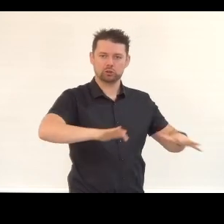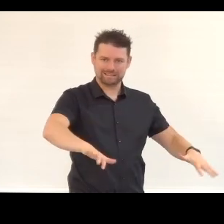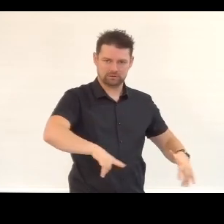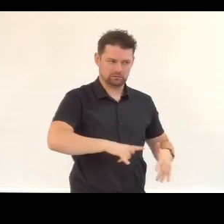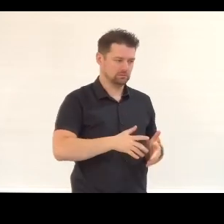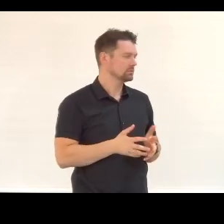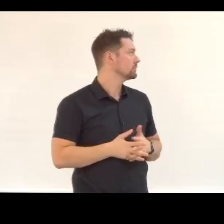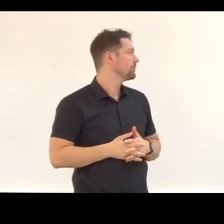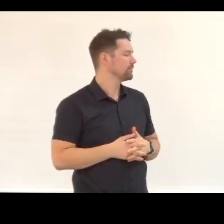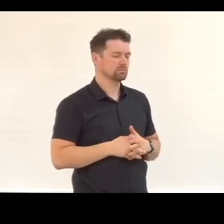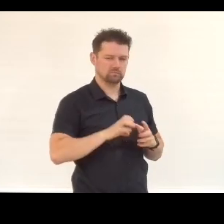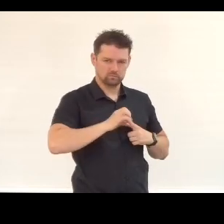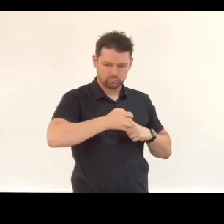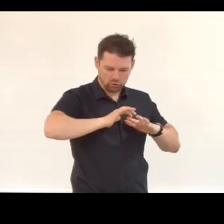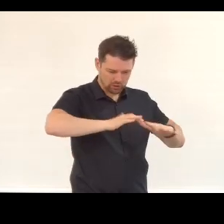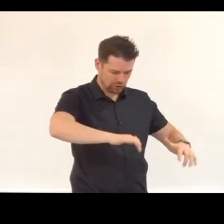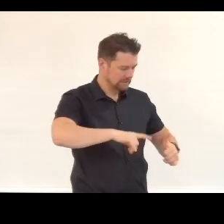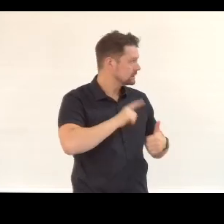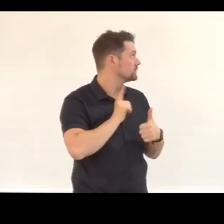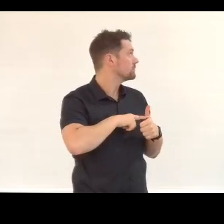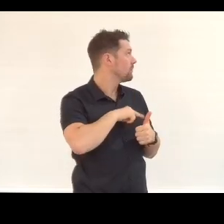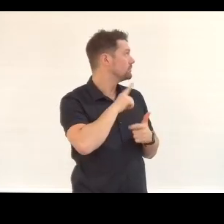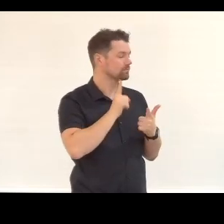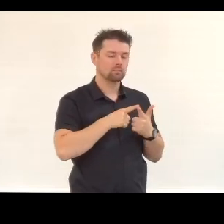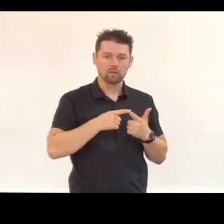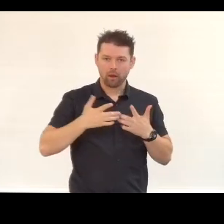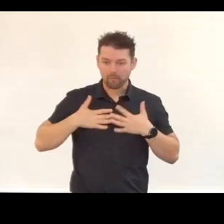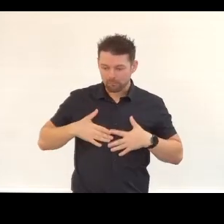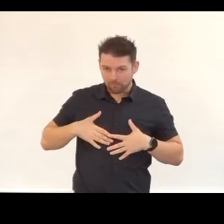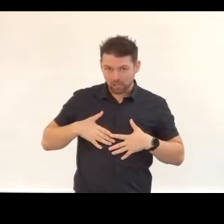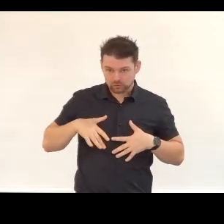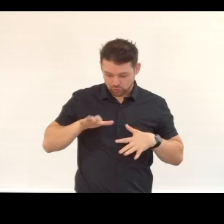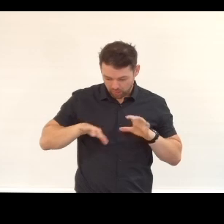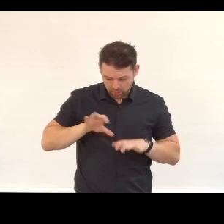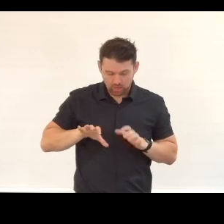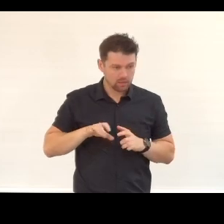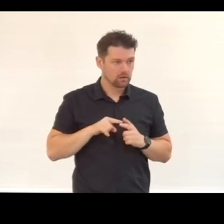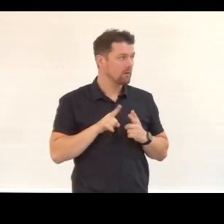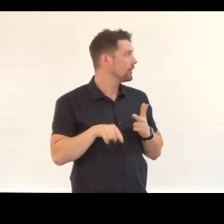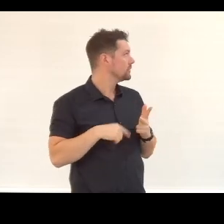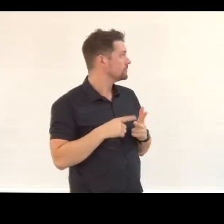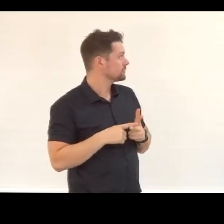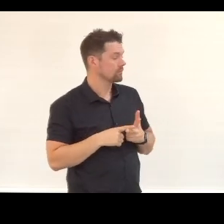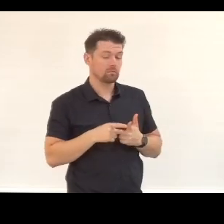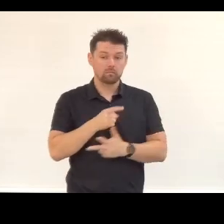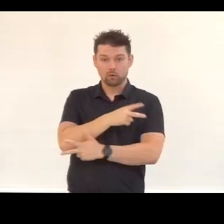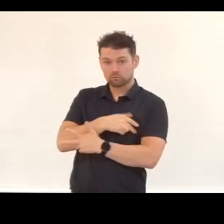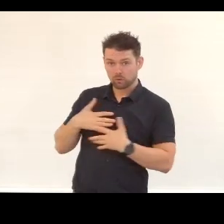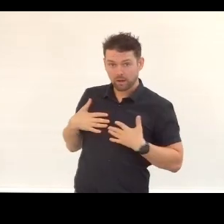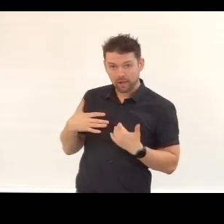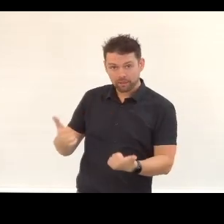of geological experiments. There are also some biological experiments, some experiments about crew health, about the